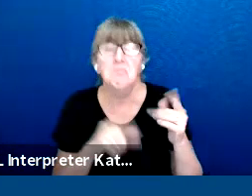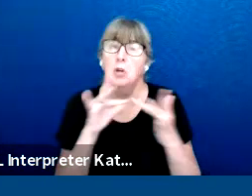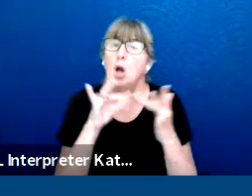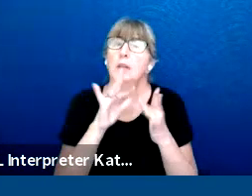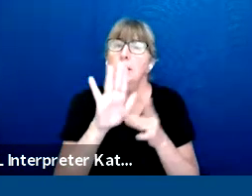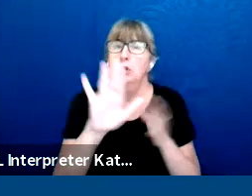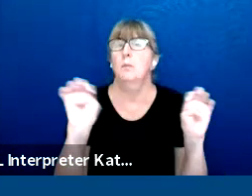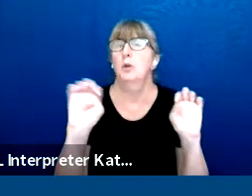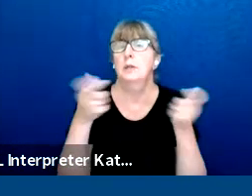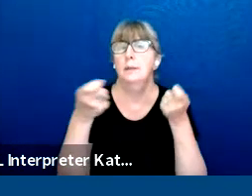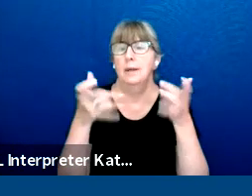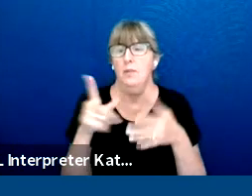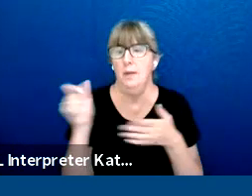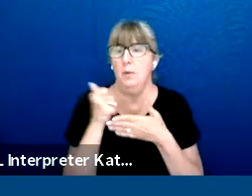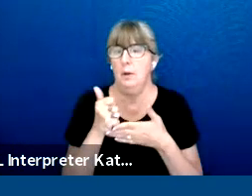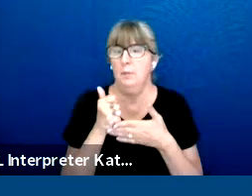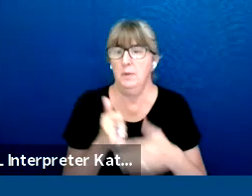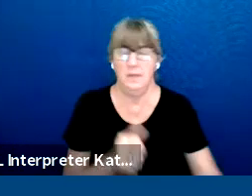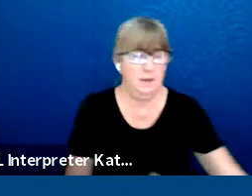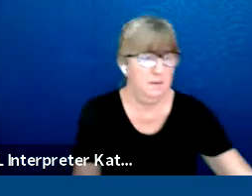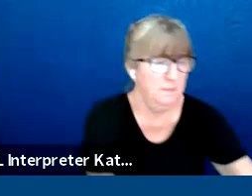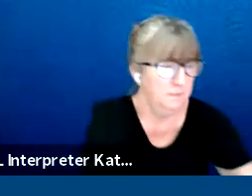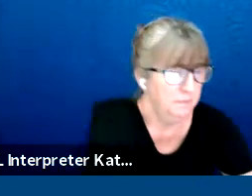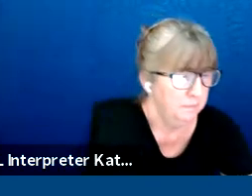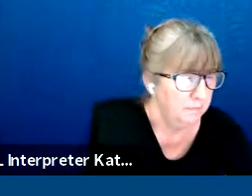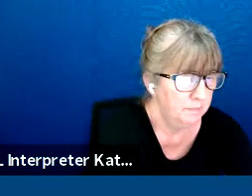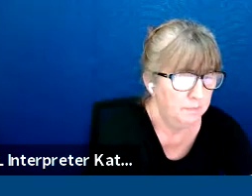emergency manager. They can help you with that question.